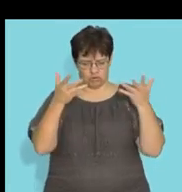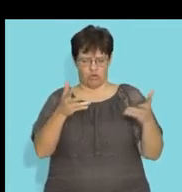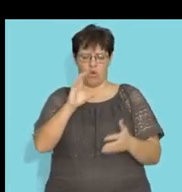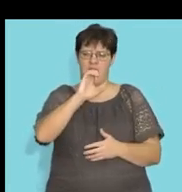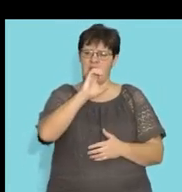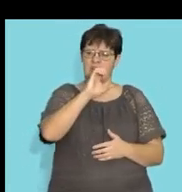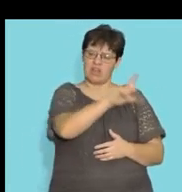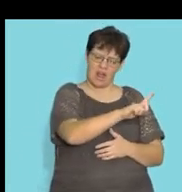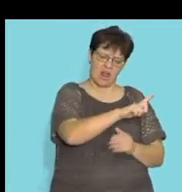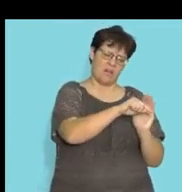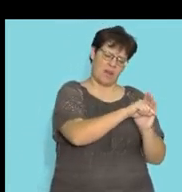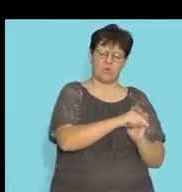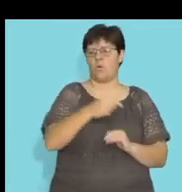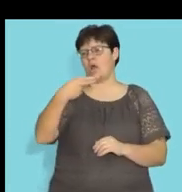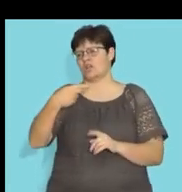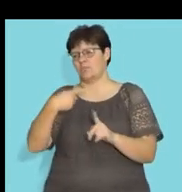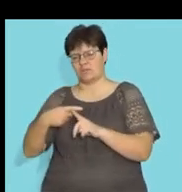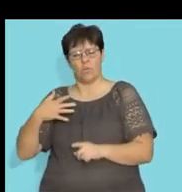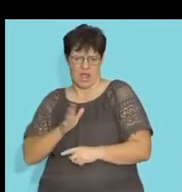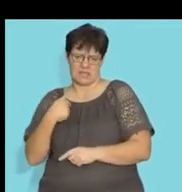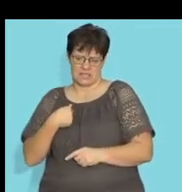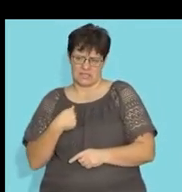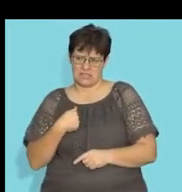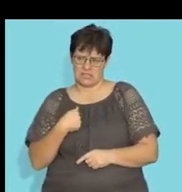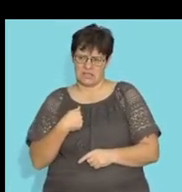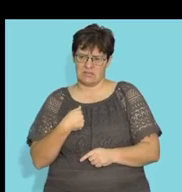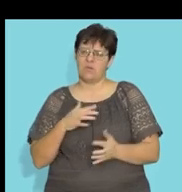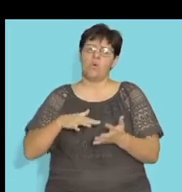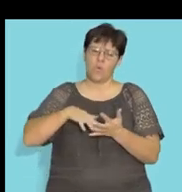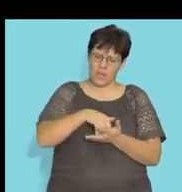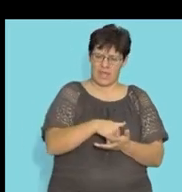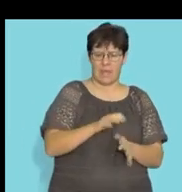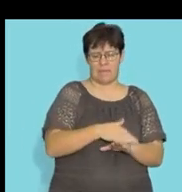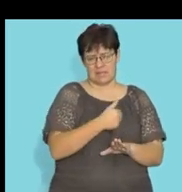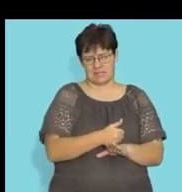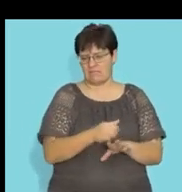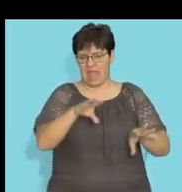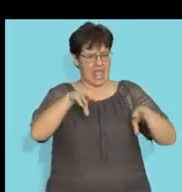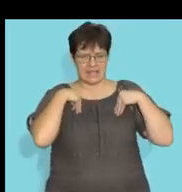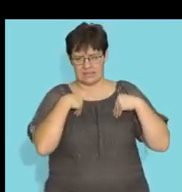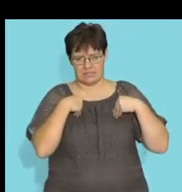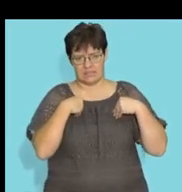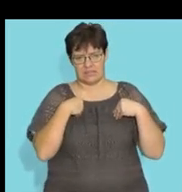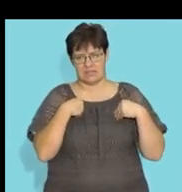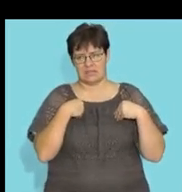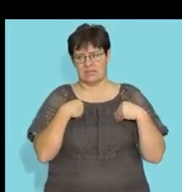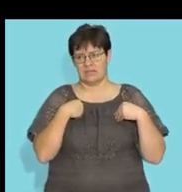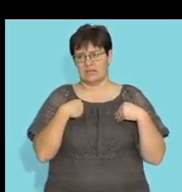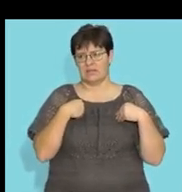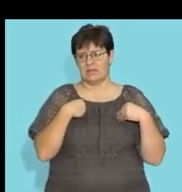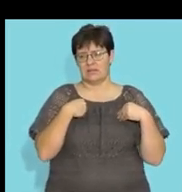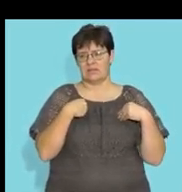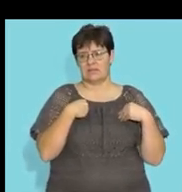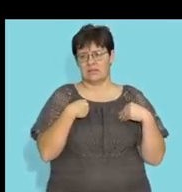this format, so they are weak conjugate bases and they will not accept this